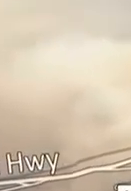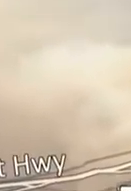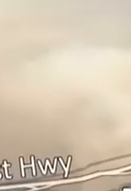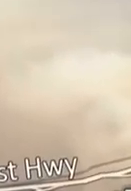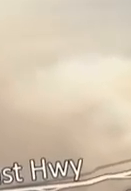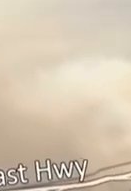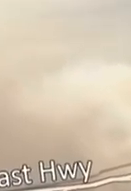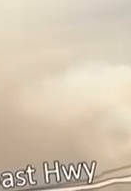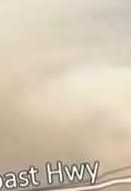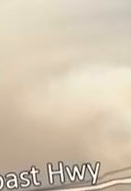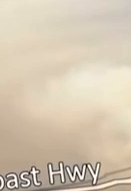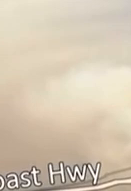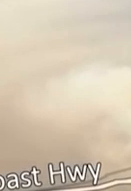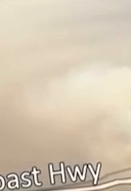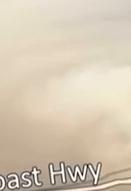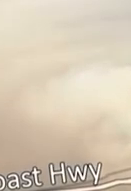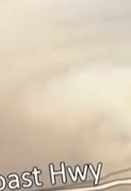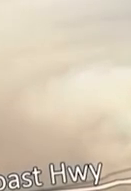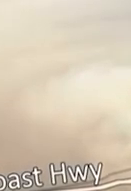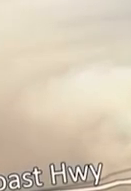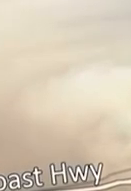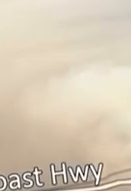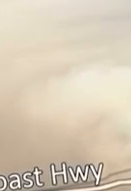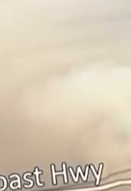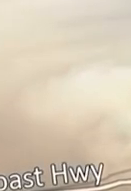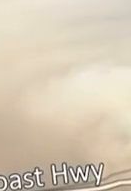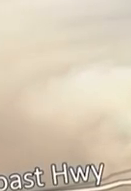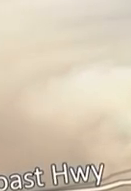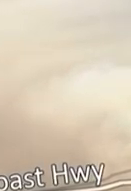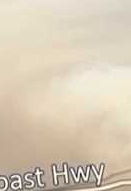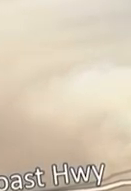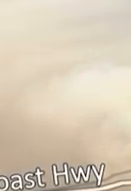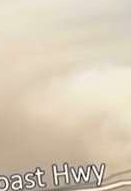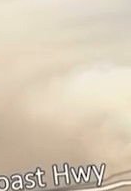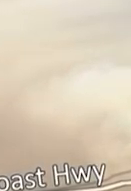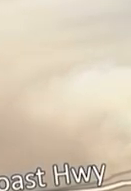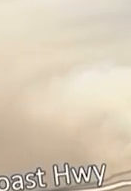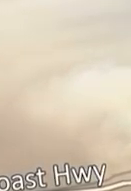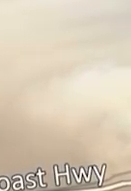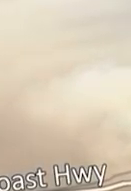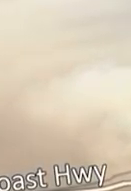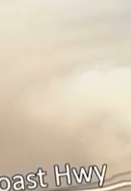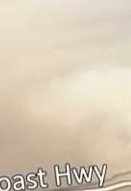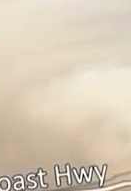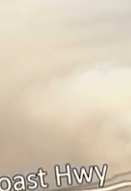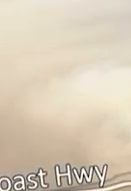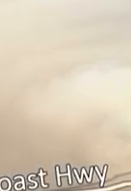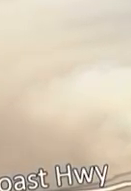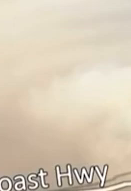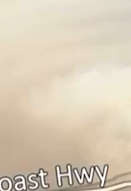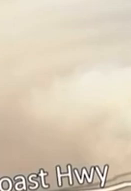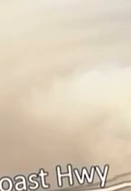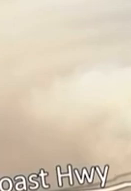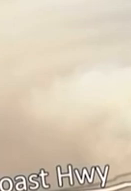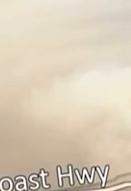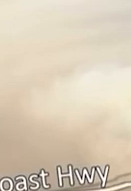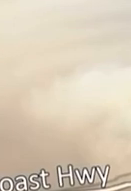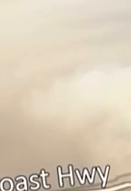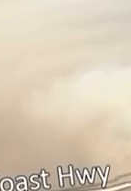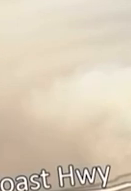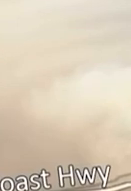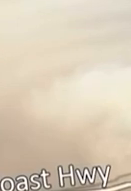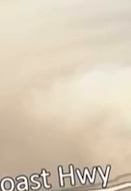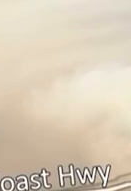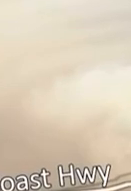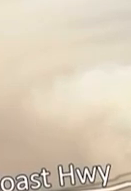yesterday. There's a plan now in place, or they're putting plans in place, rather, to start the recovery process, the clearing out, and the assessment